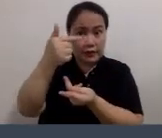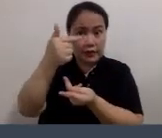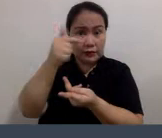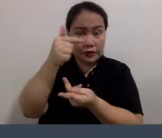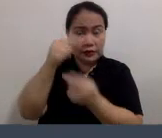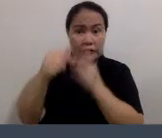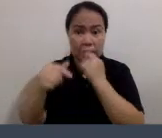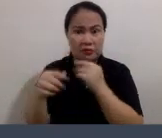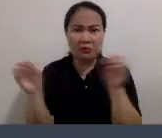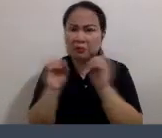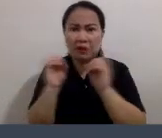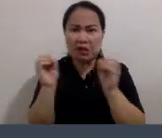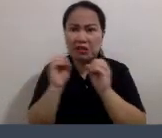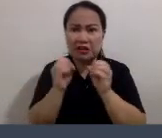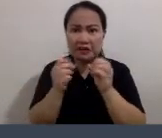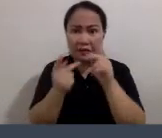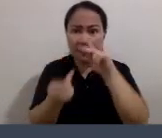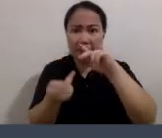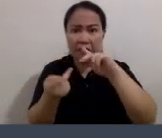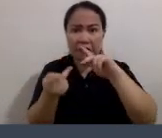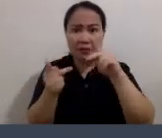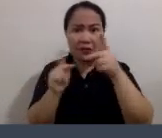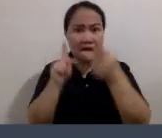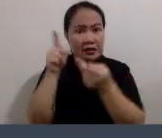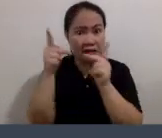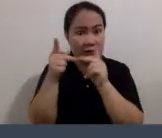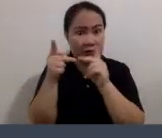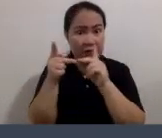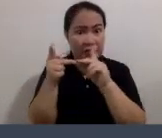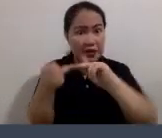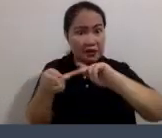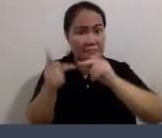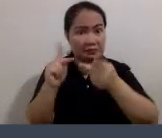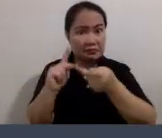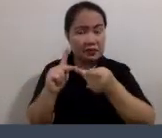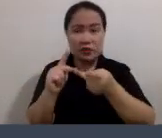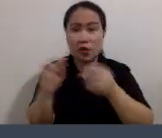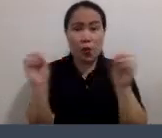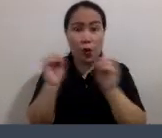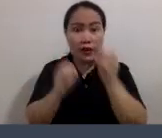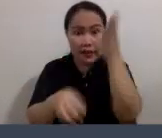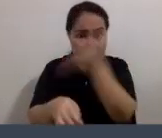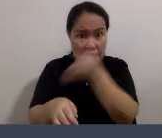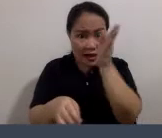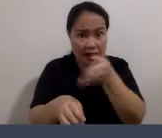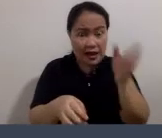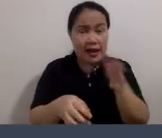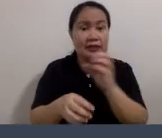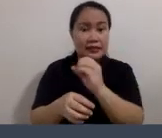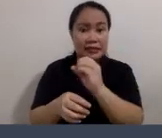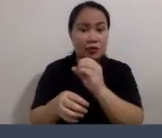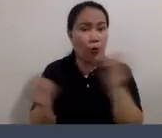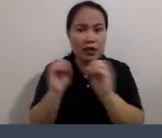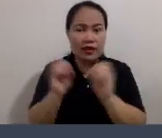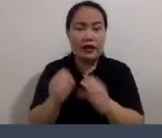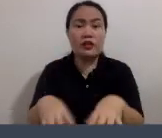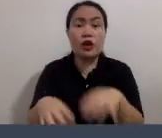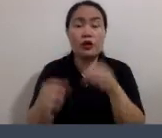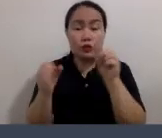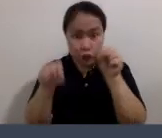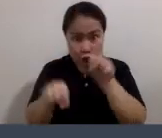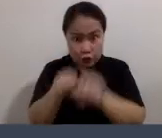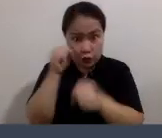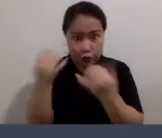tayong pair dyan na green at red or positive negative, so therefore, walang makakancel. So, we will now count